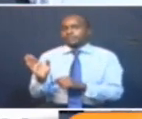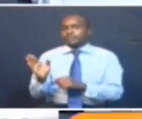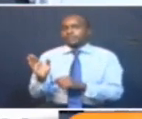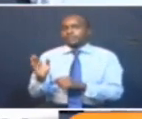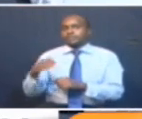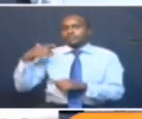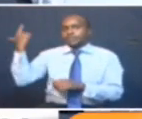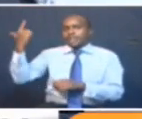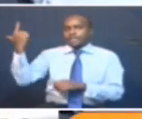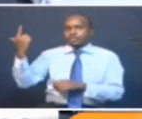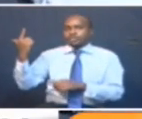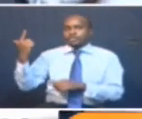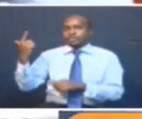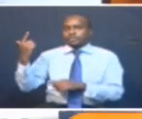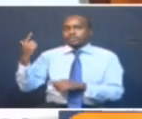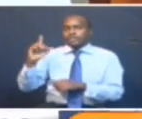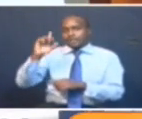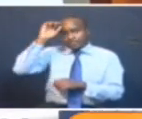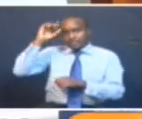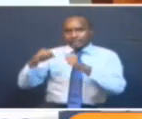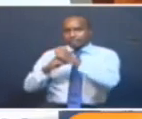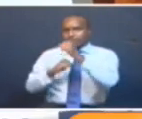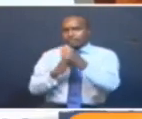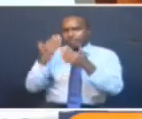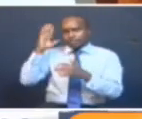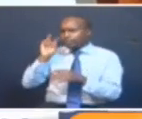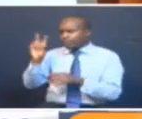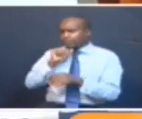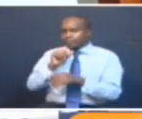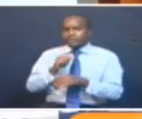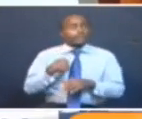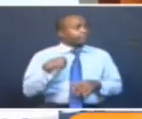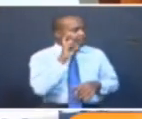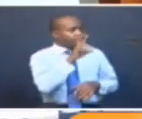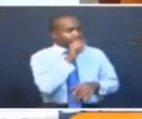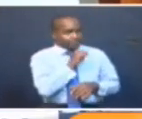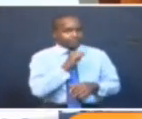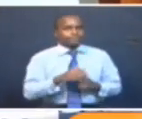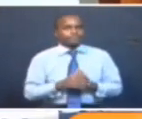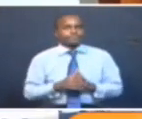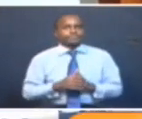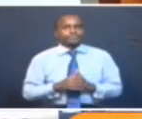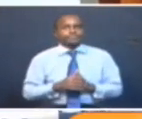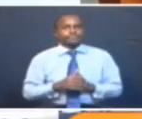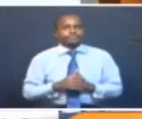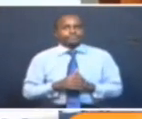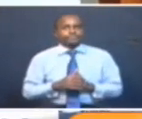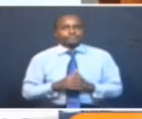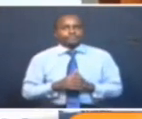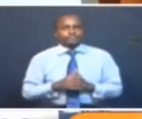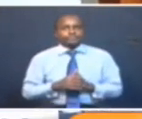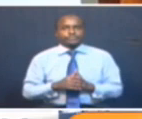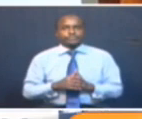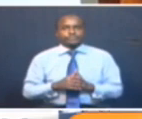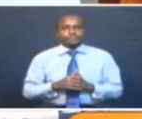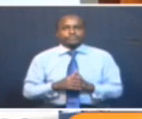keynote lecture at the Mandela Foundation. I don't know if you watched any of it. Yeah, I watched it. Oh. I watched it. He was just great. Brilliant. Great.